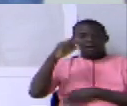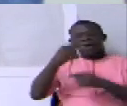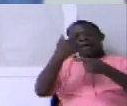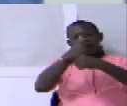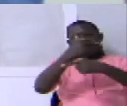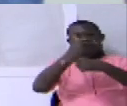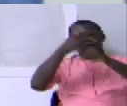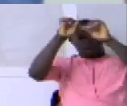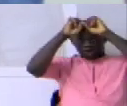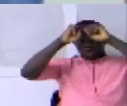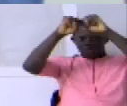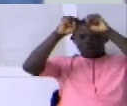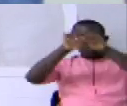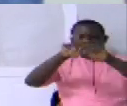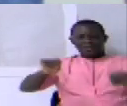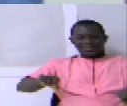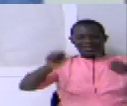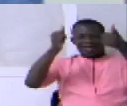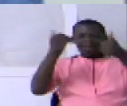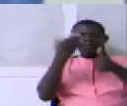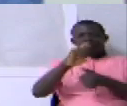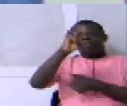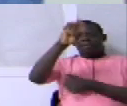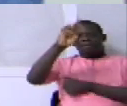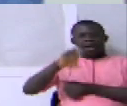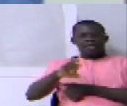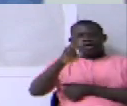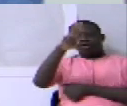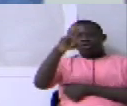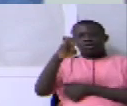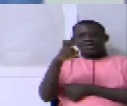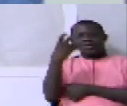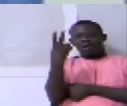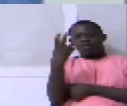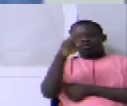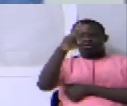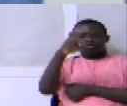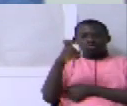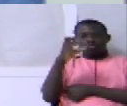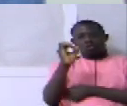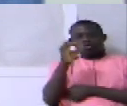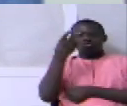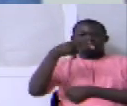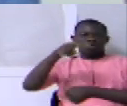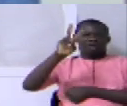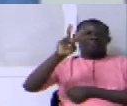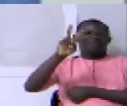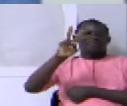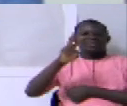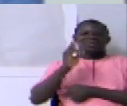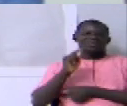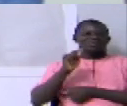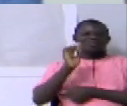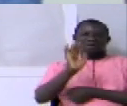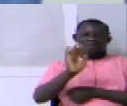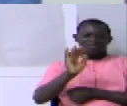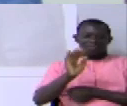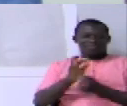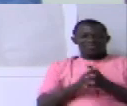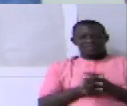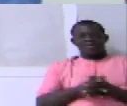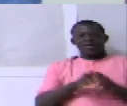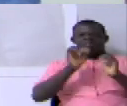with effect from March 22nd, 2012. Full stop. Could you pass it to the chair,